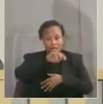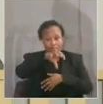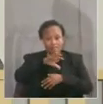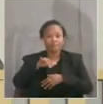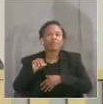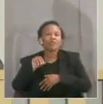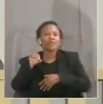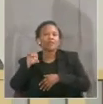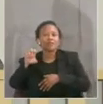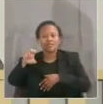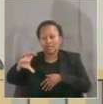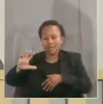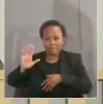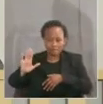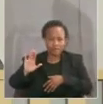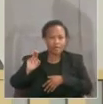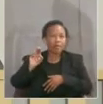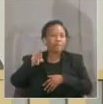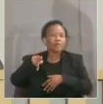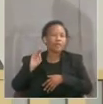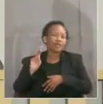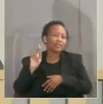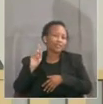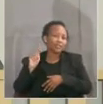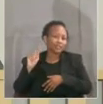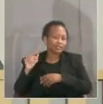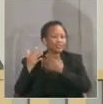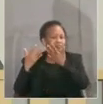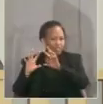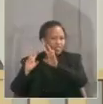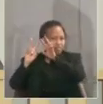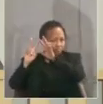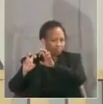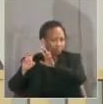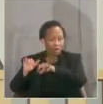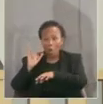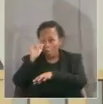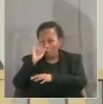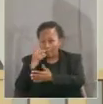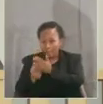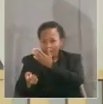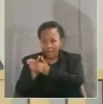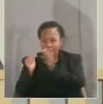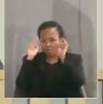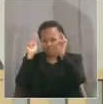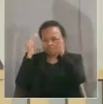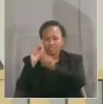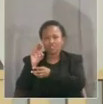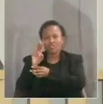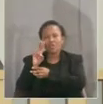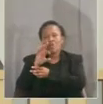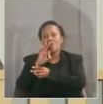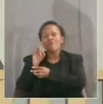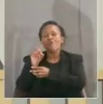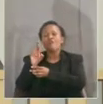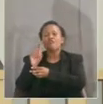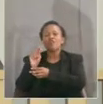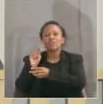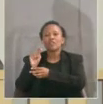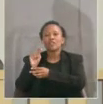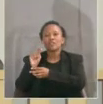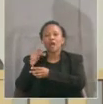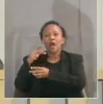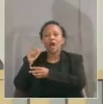PKTT investigated crimes within the University of Fort Hare as designated or